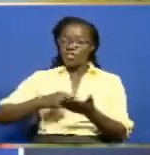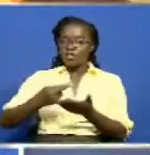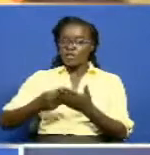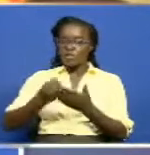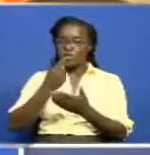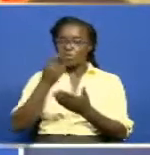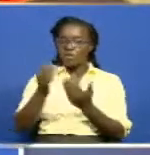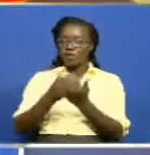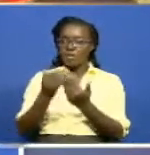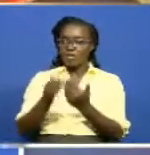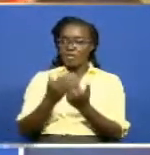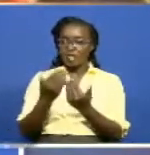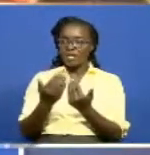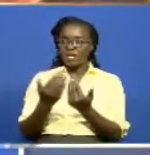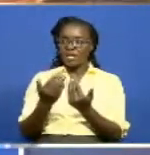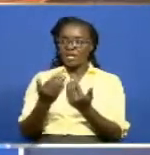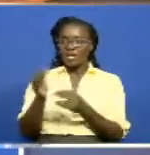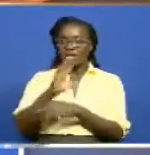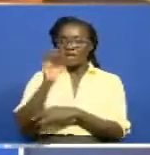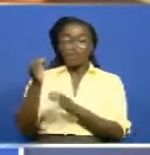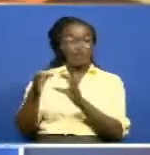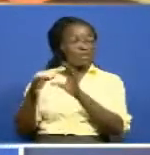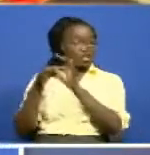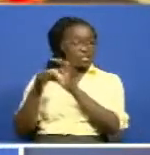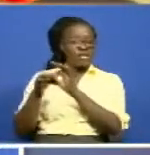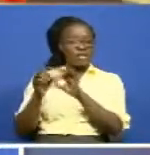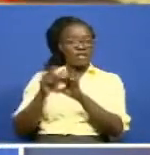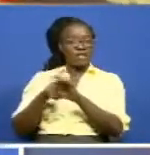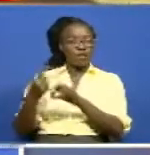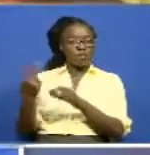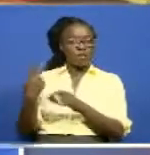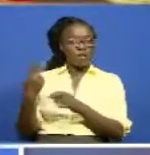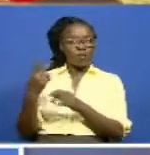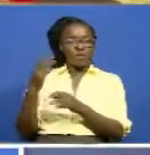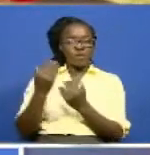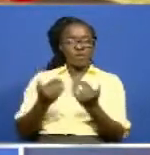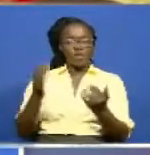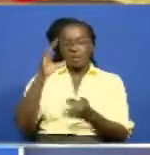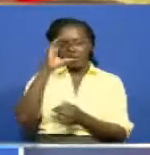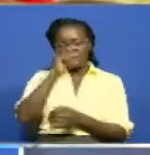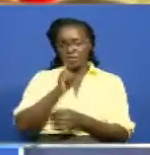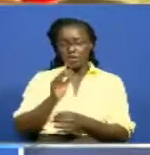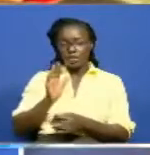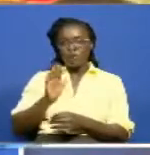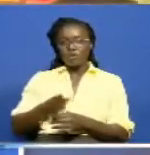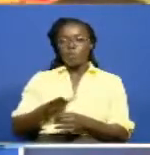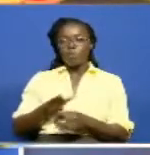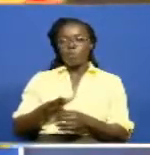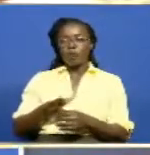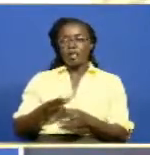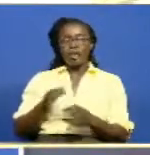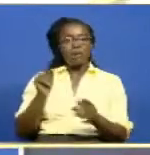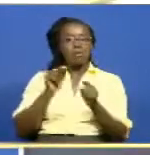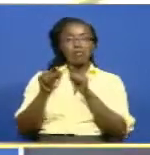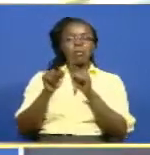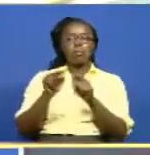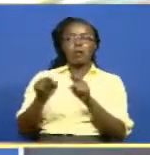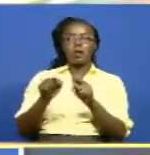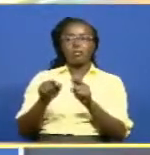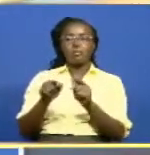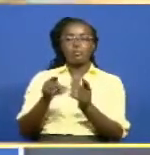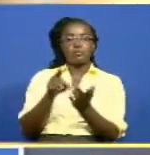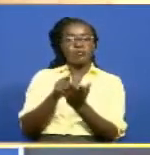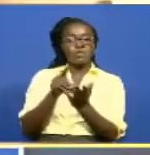medical care. In the African culture, when a couple lacks children, it is the woman who often bears the blame. Dr.